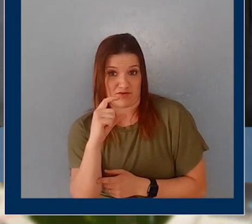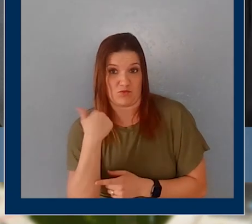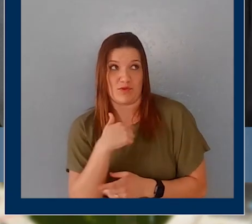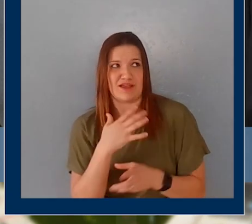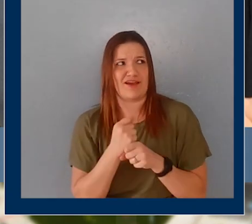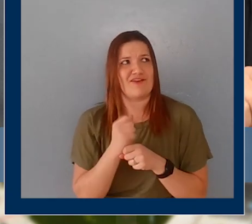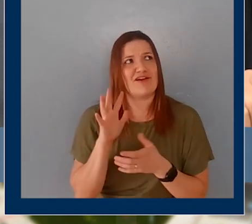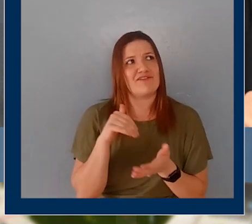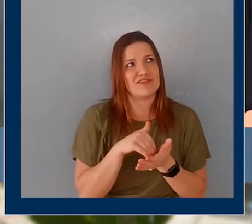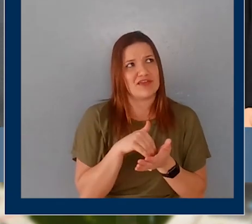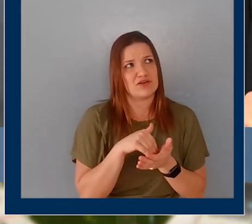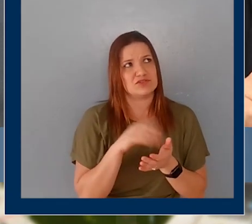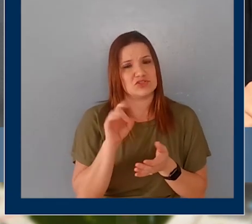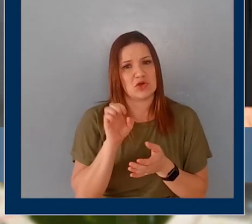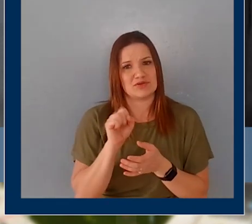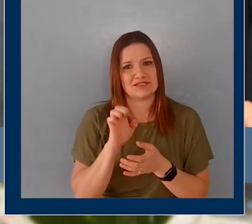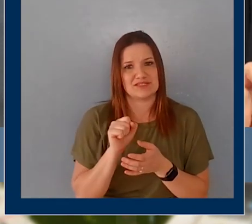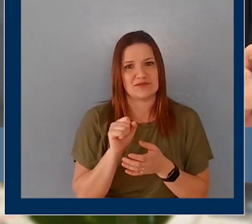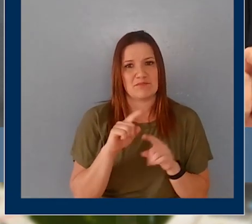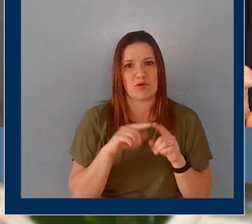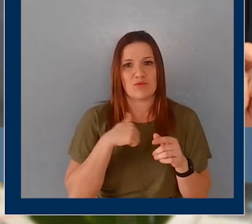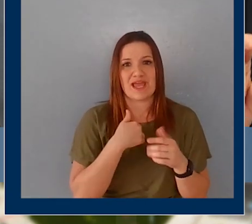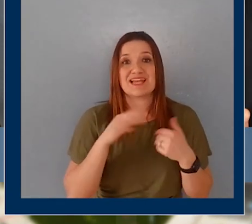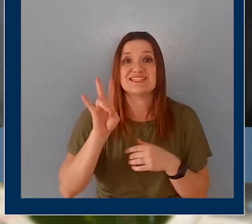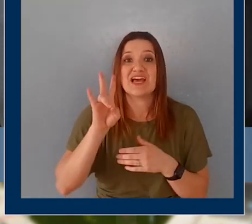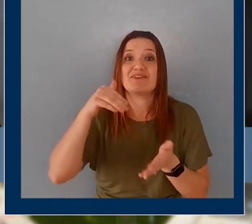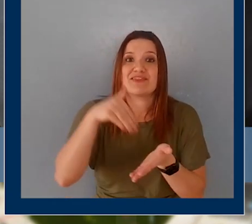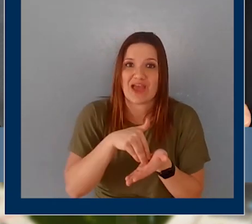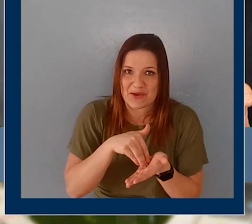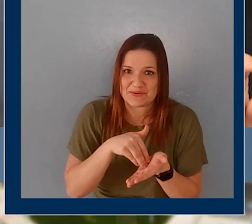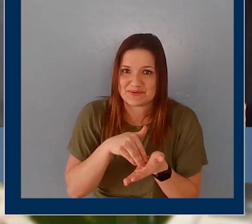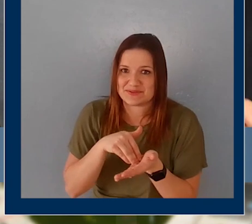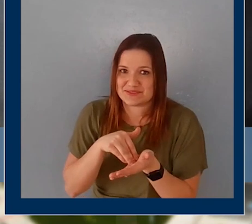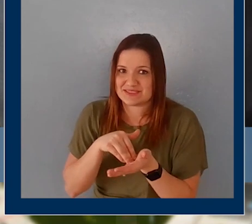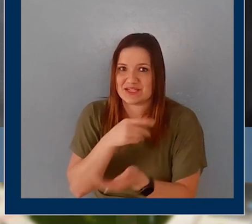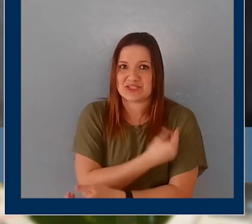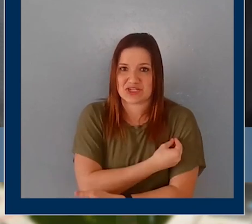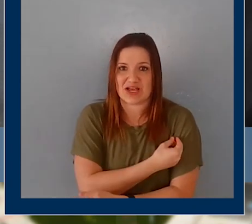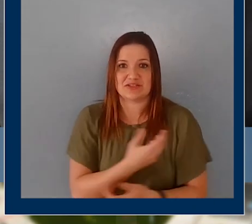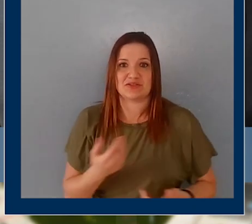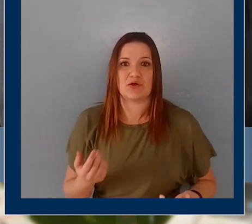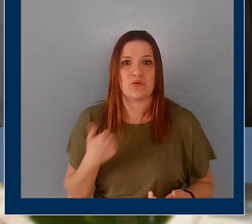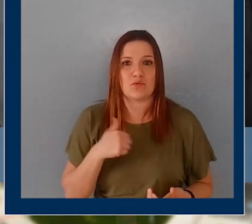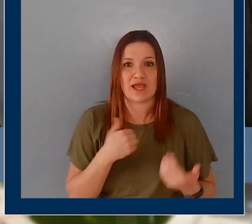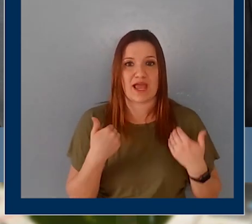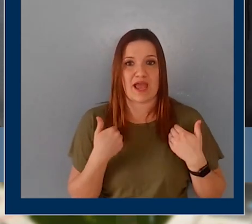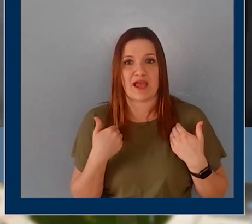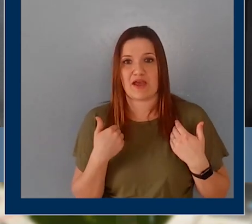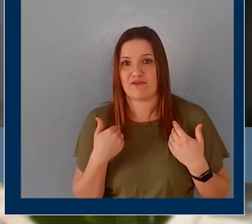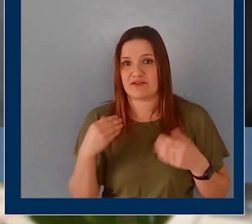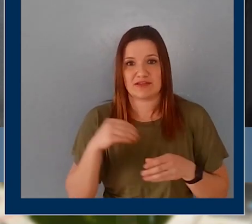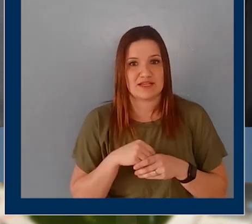got 5,000 Pfizer doses, we actually ended up with 7,000 Pfizer doses. So we